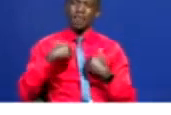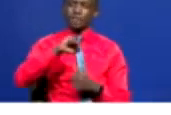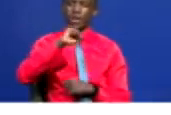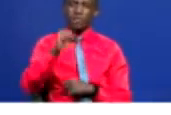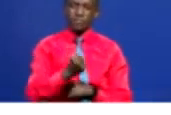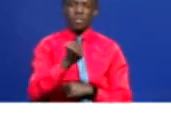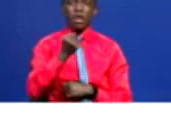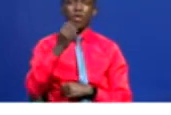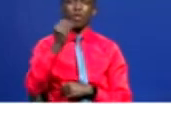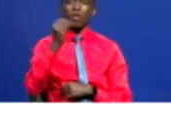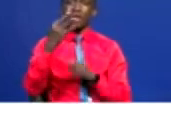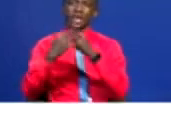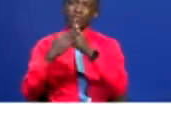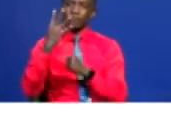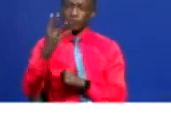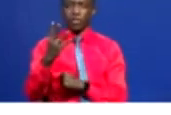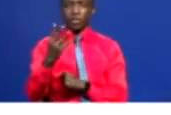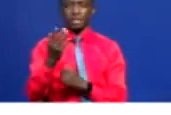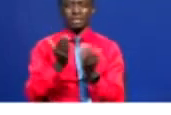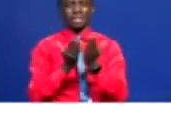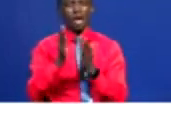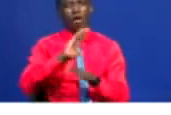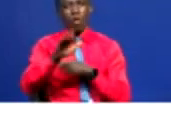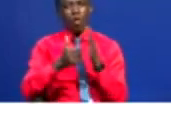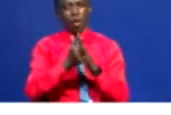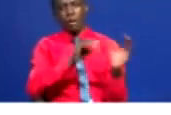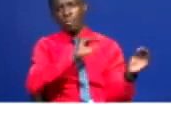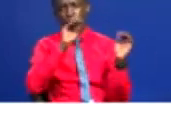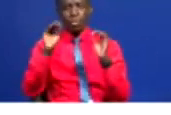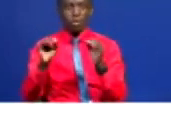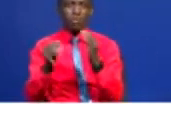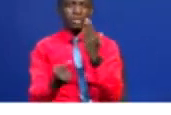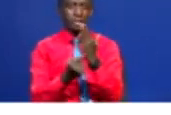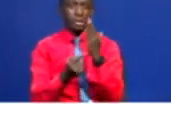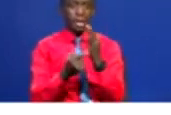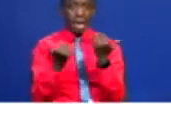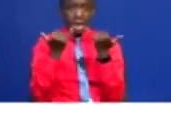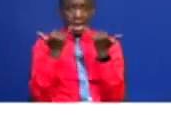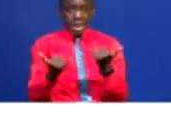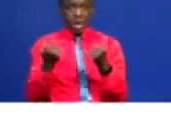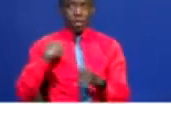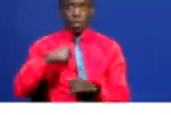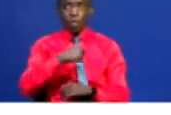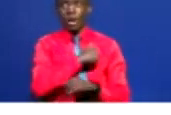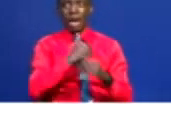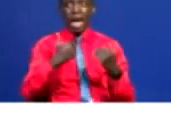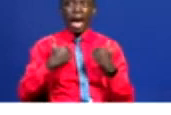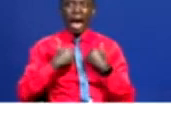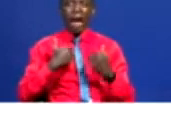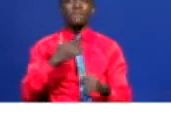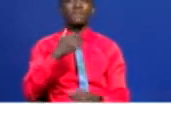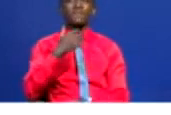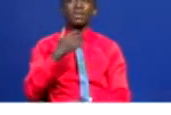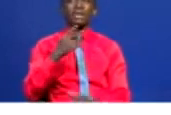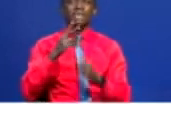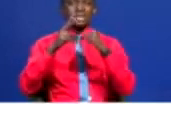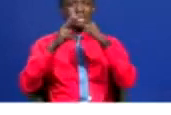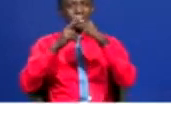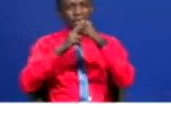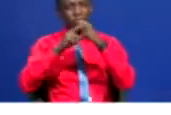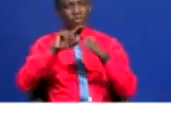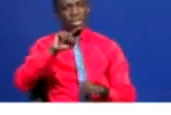partially digitalized. As we speak, we have a critical mass of